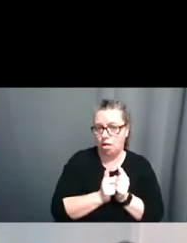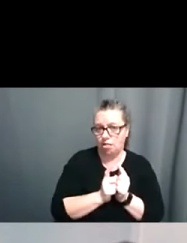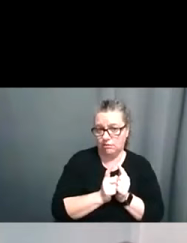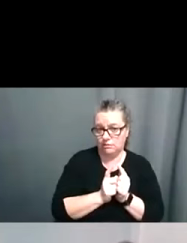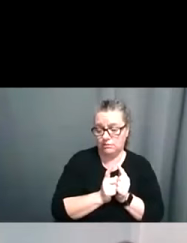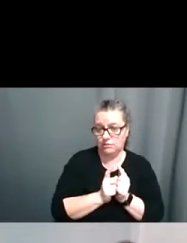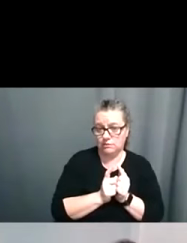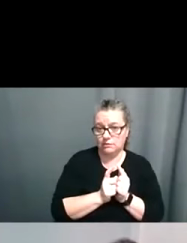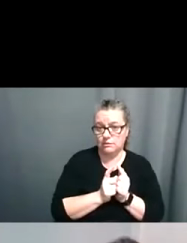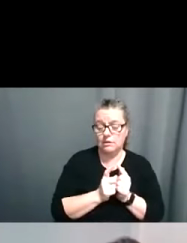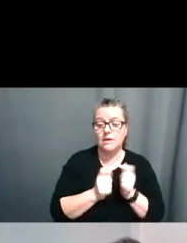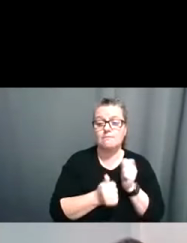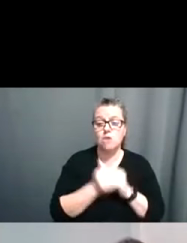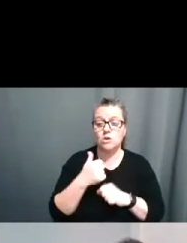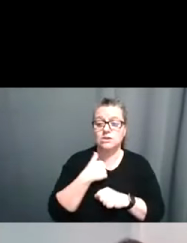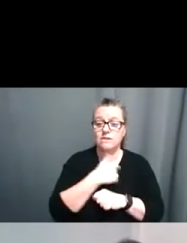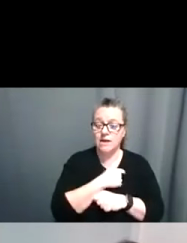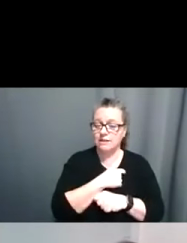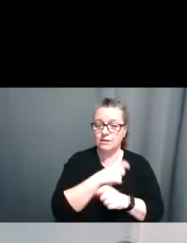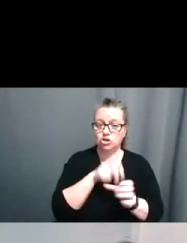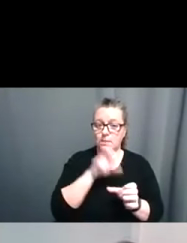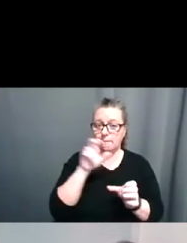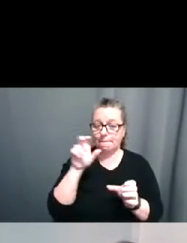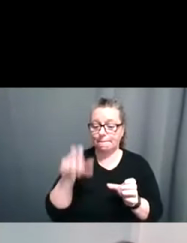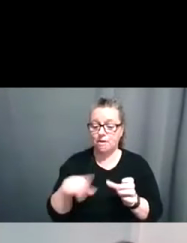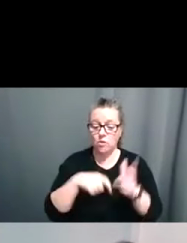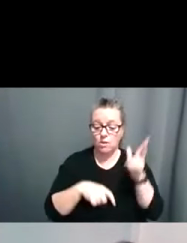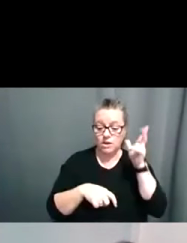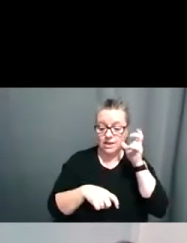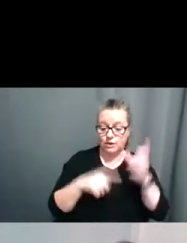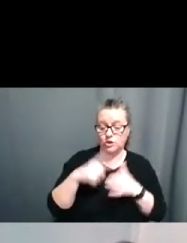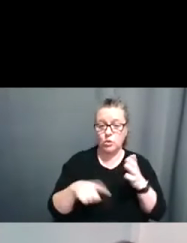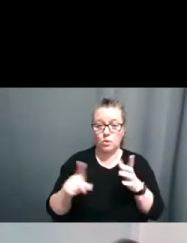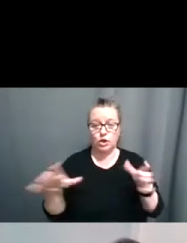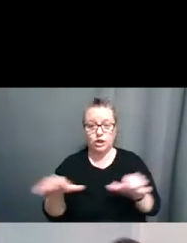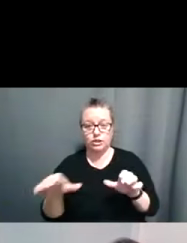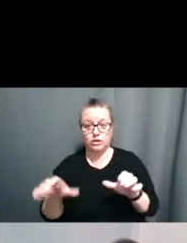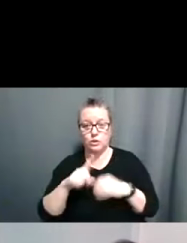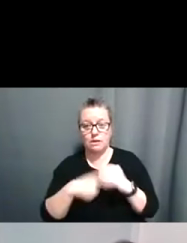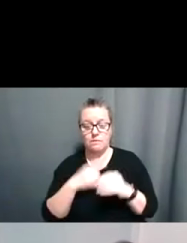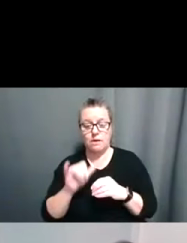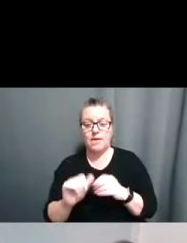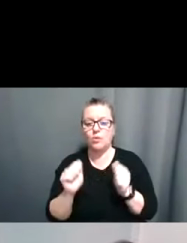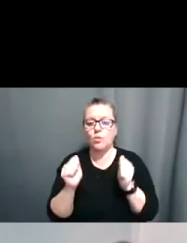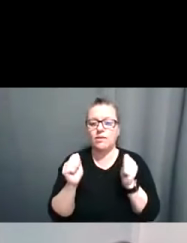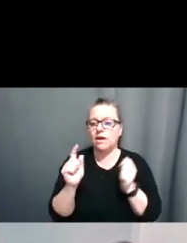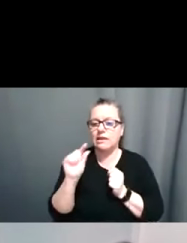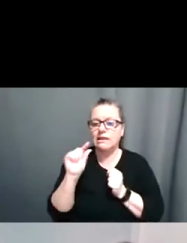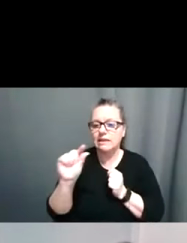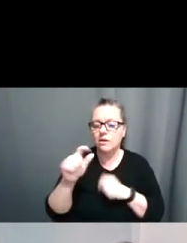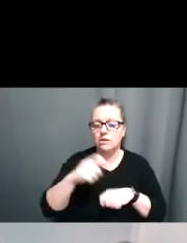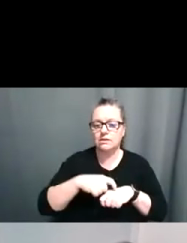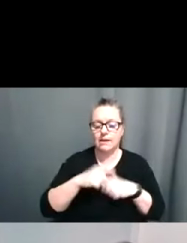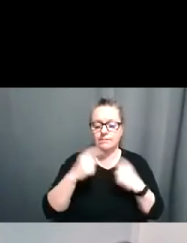right? Most of us jump straight from what we're hearing to what we're going to do about it with very little time to consider